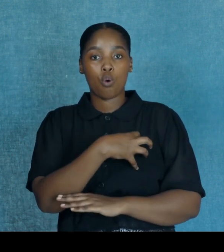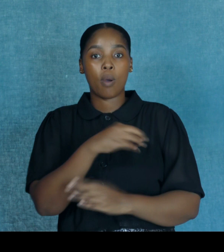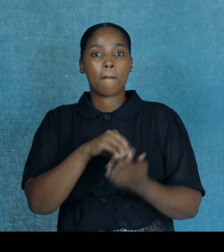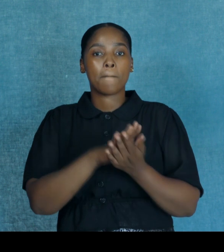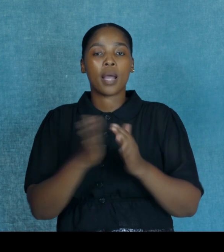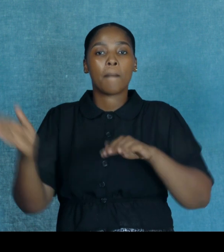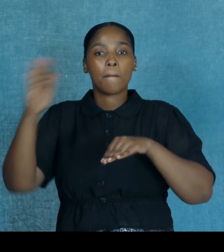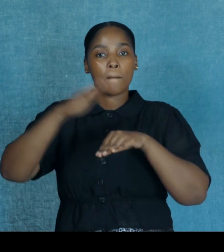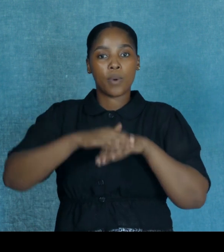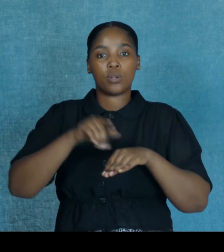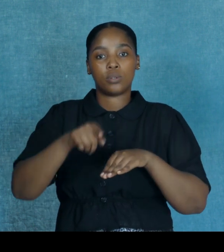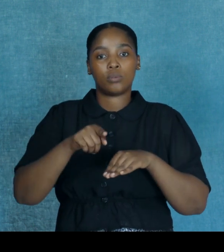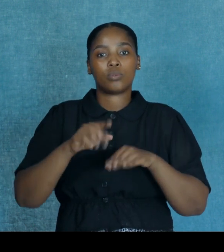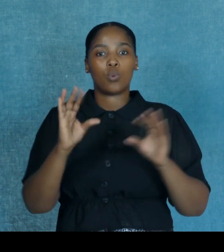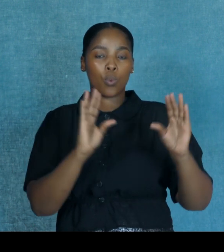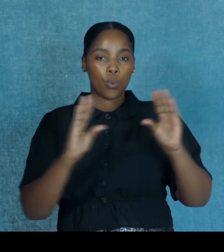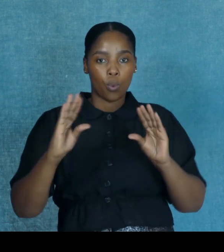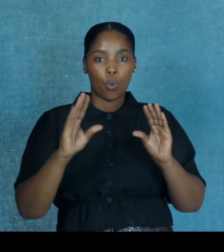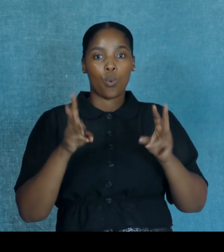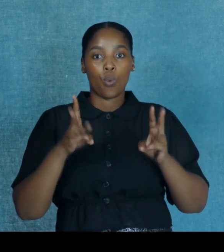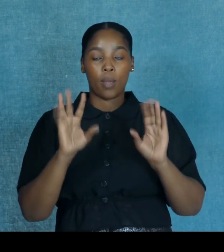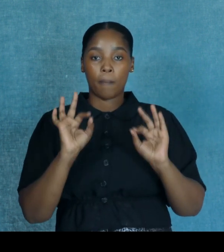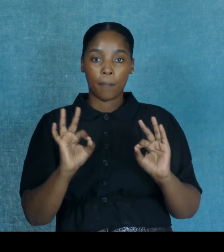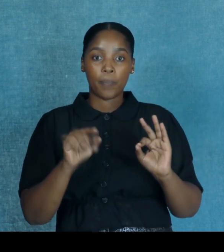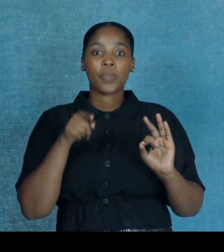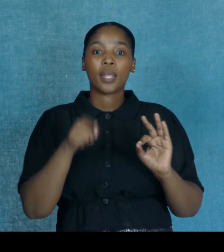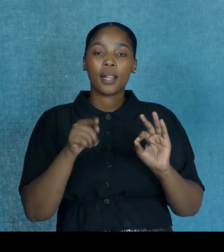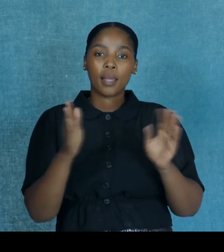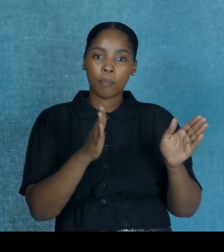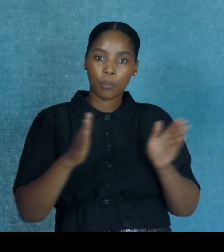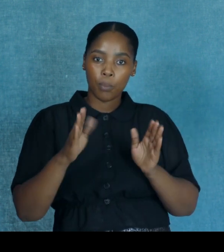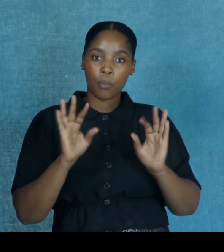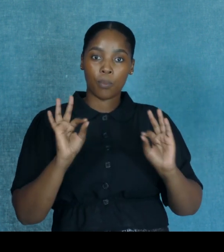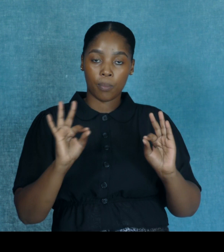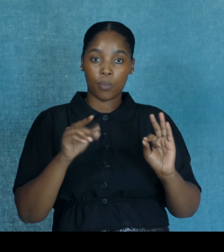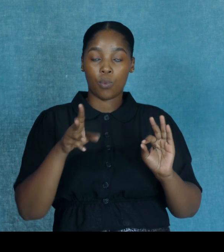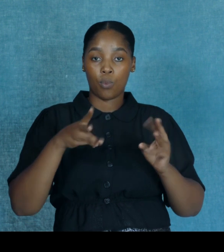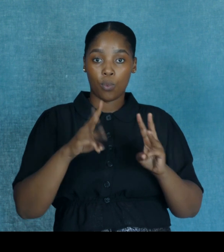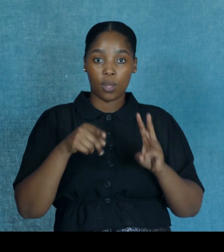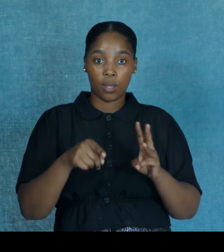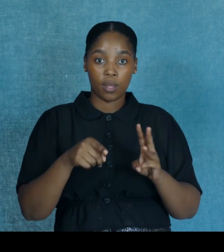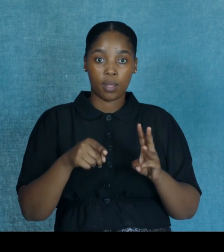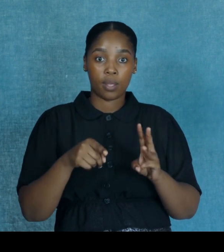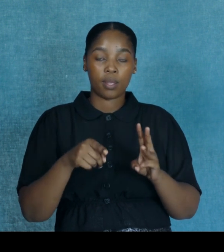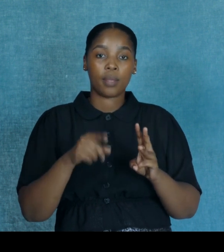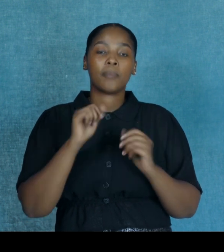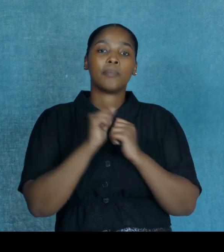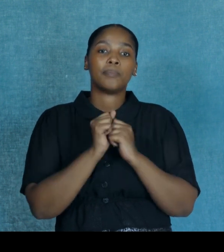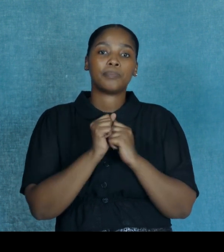top and in position. This positioning is done on top of the surface of a Mugget